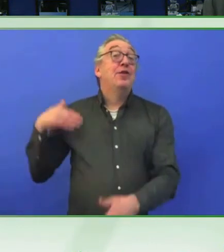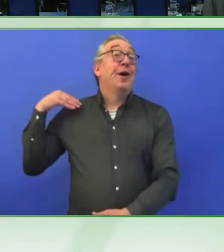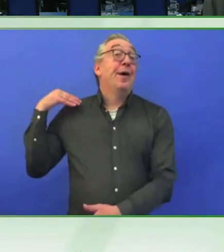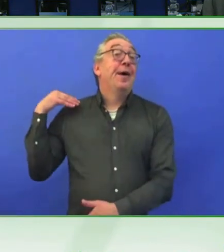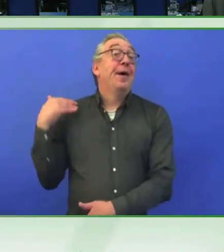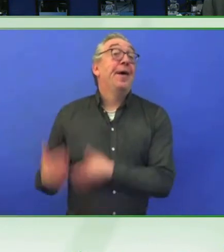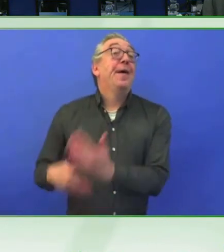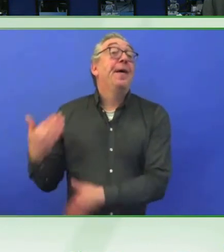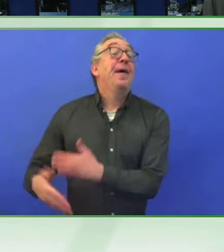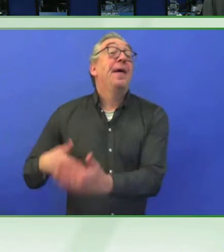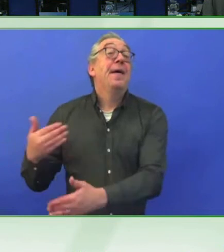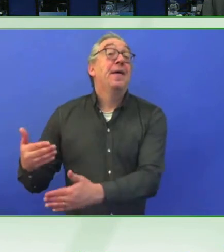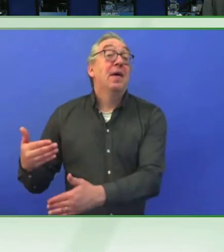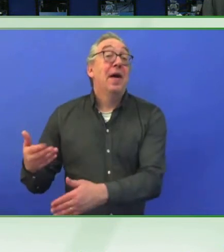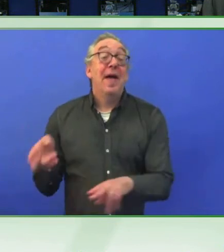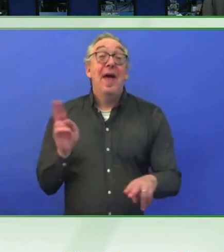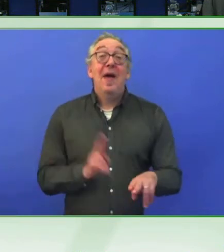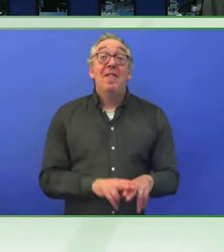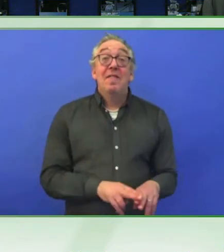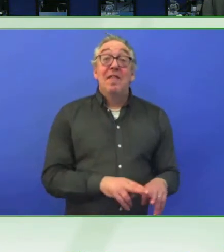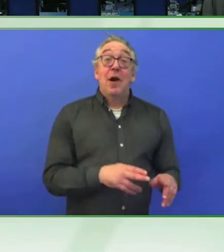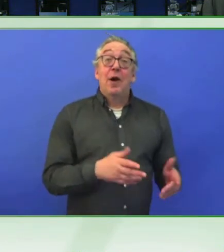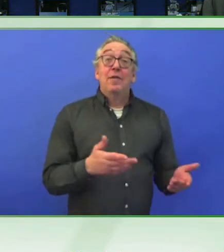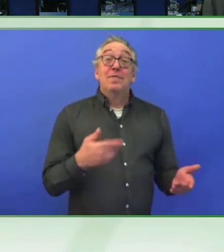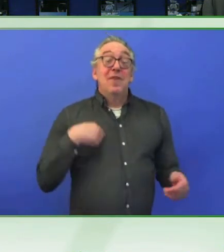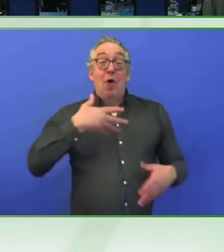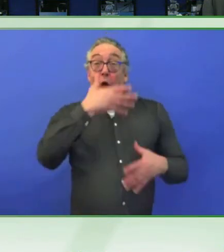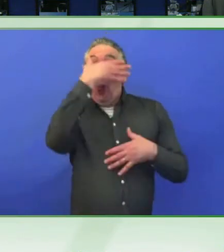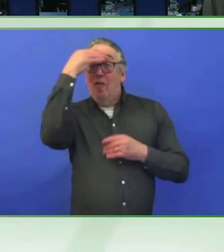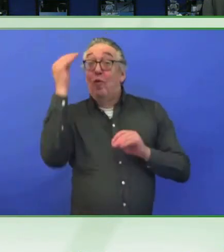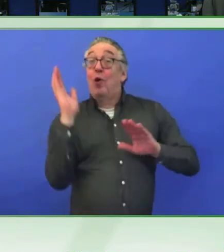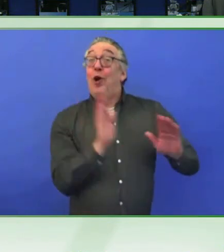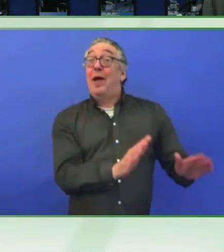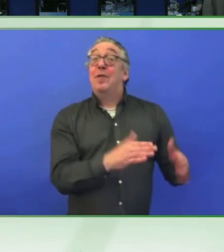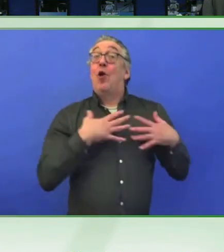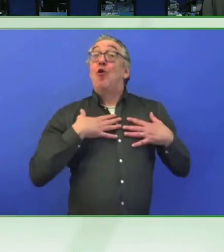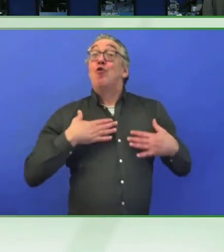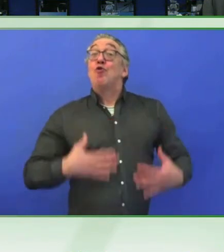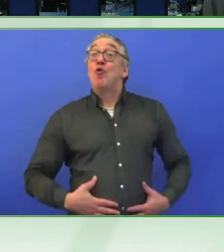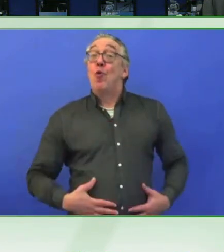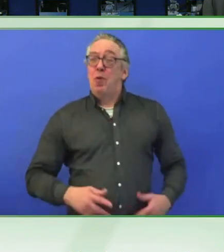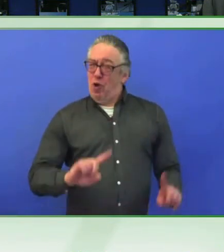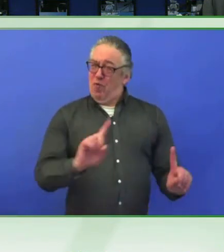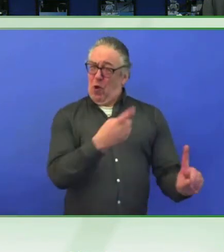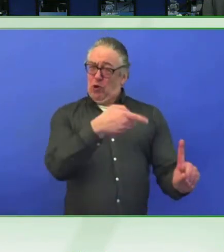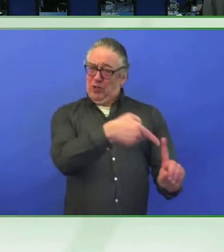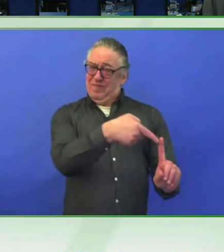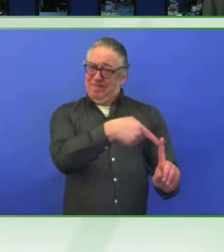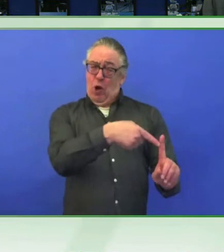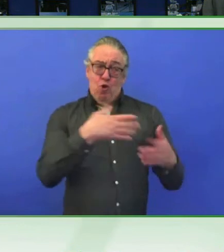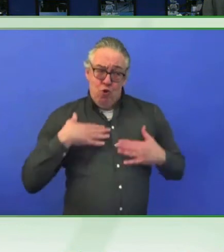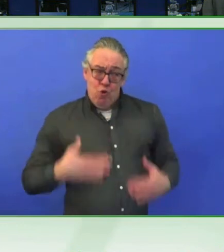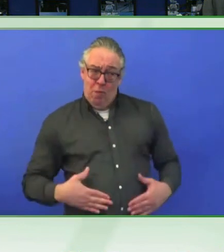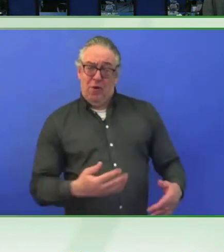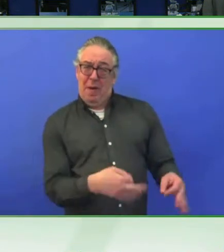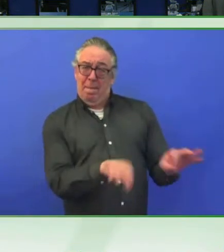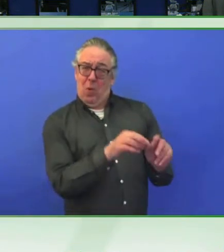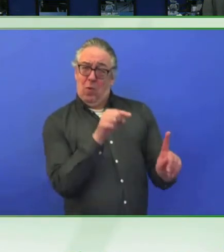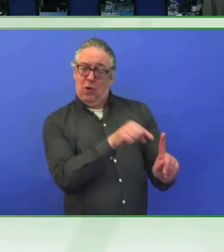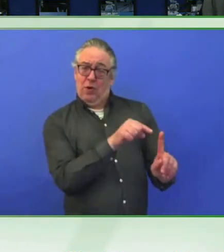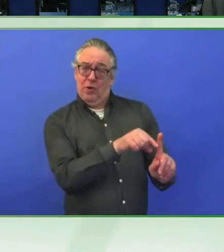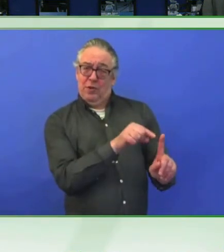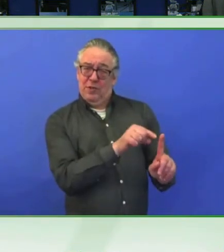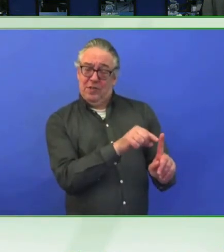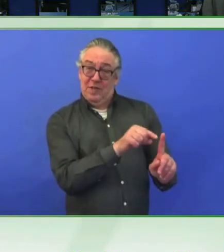of a human-first thinking and acting. So some of the work that we have been doing with our client is to really